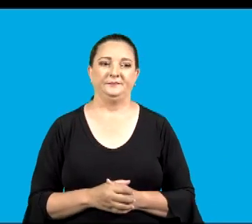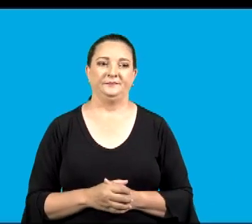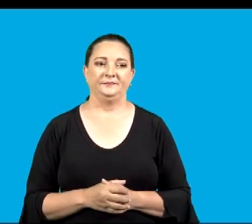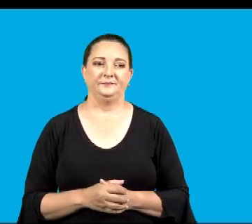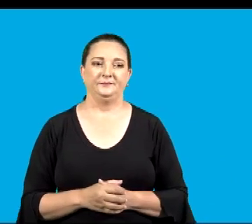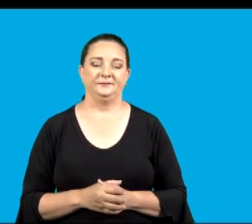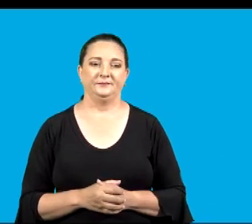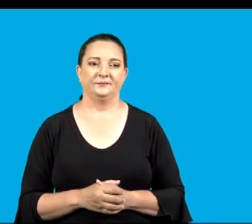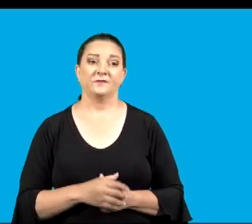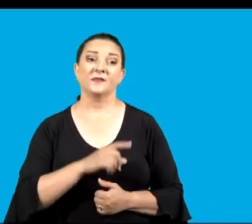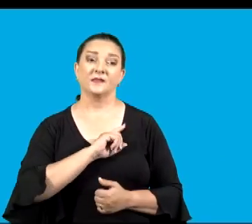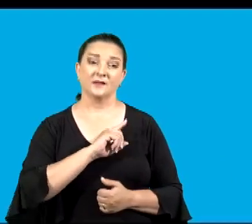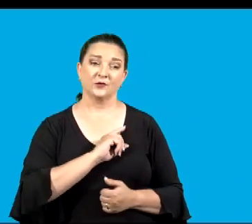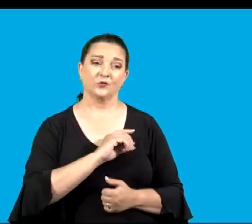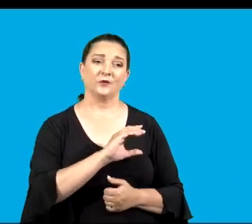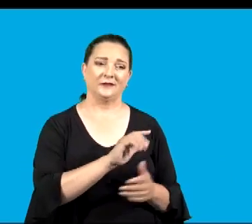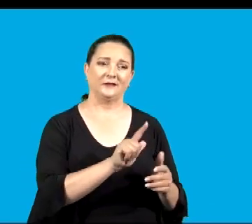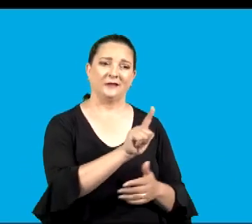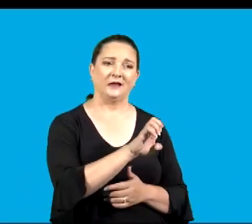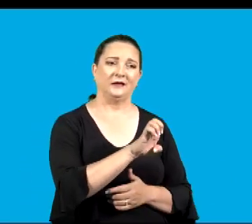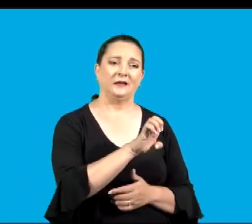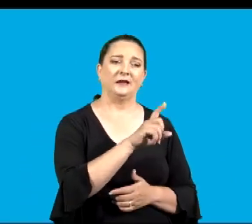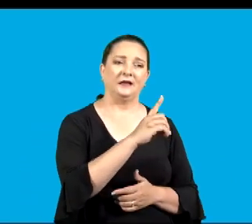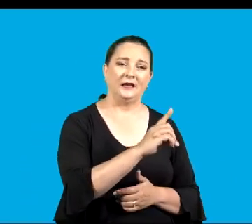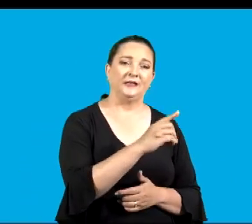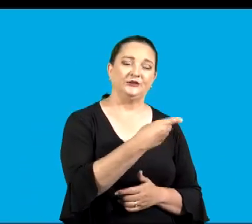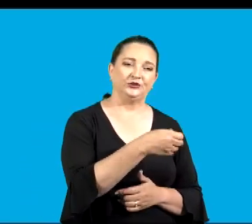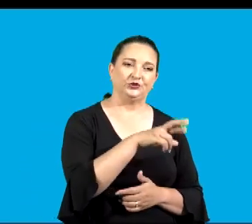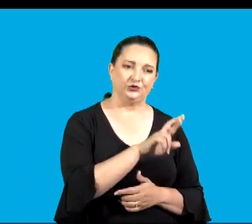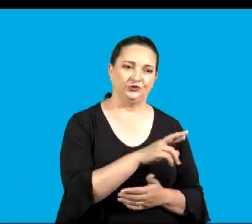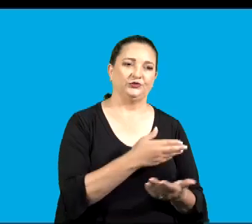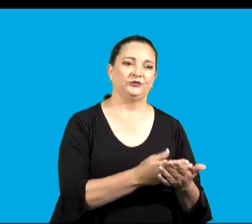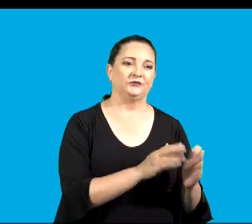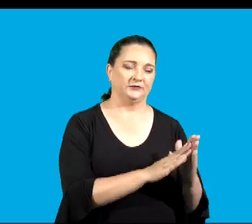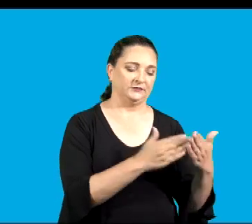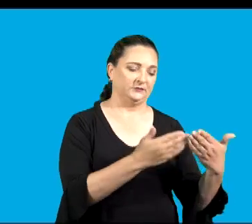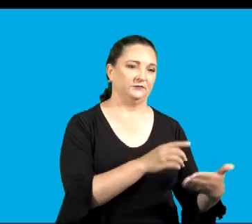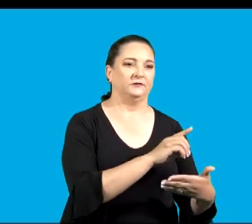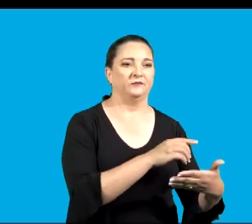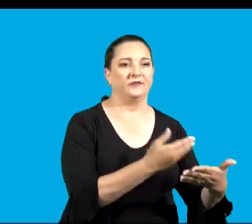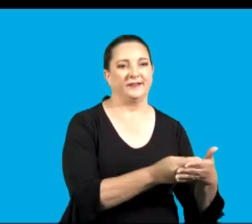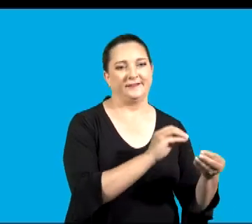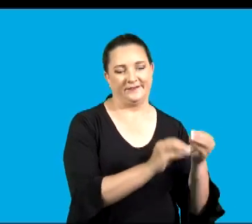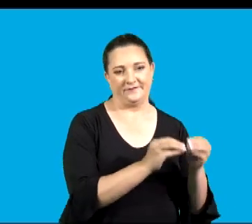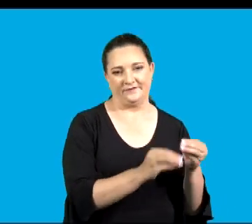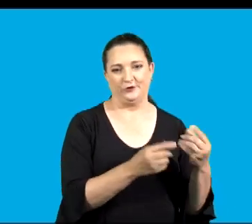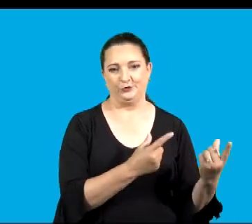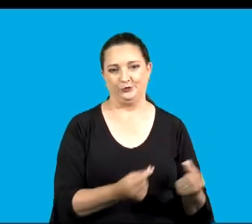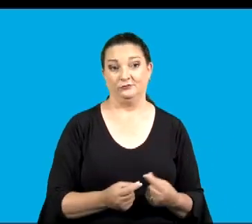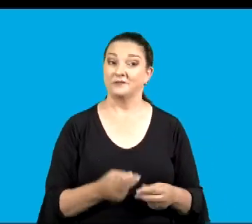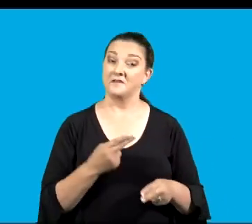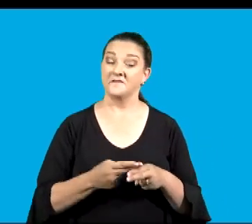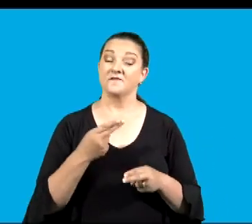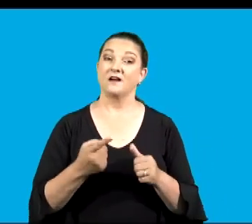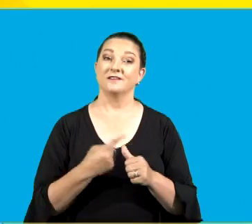1,540. That is how you would then do your creditor's reconciliation. And this is